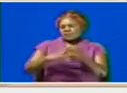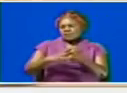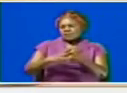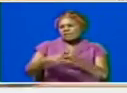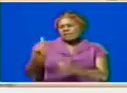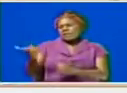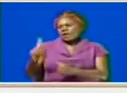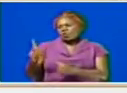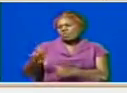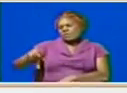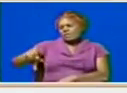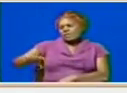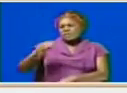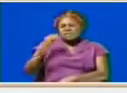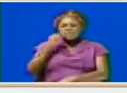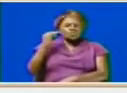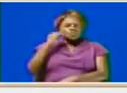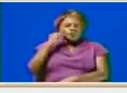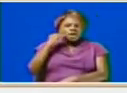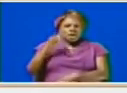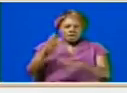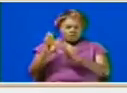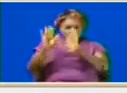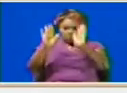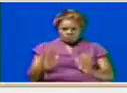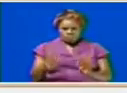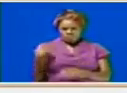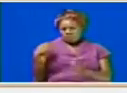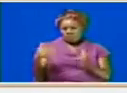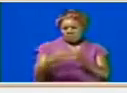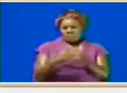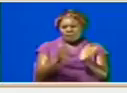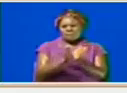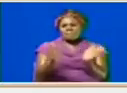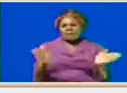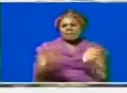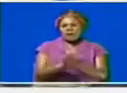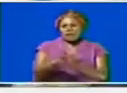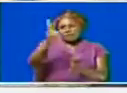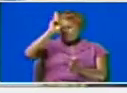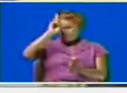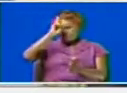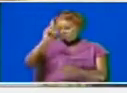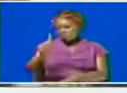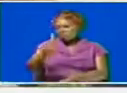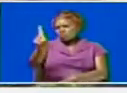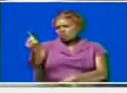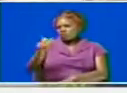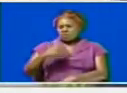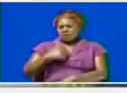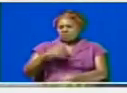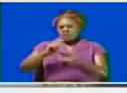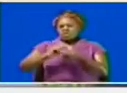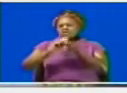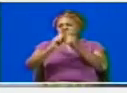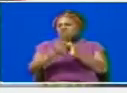Kisumu and Siaya, featuring prominently. Recent interactions between members of the public and the police have raised questions whether reforms